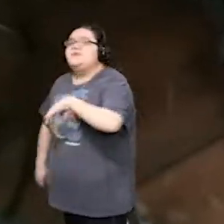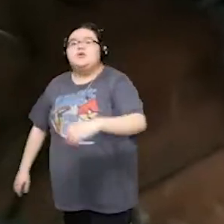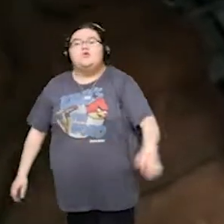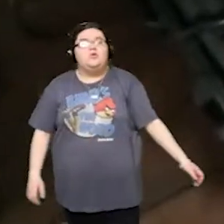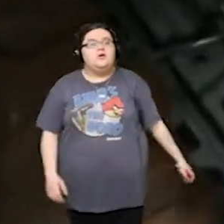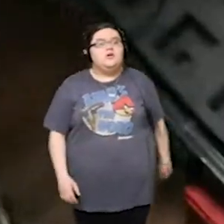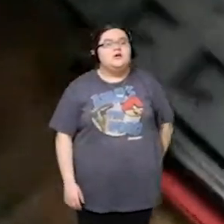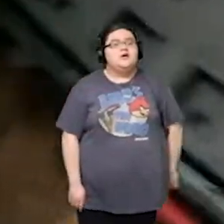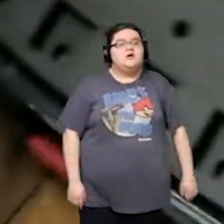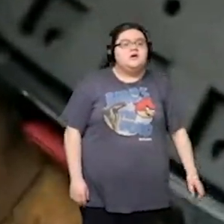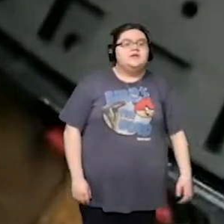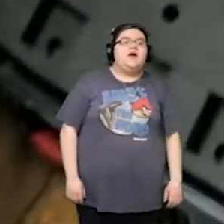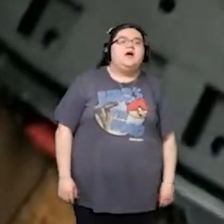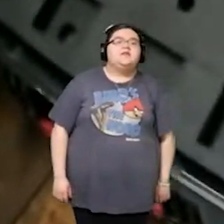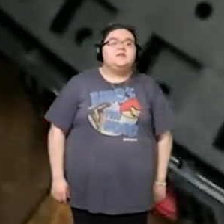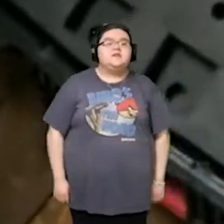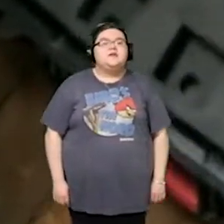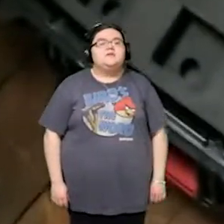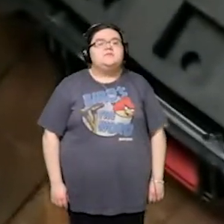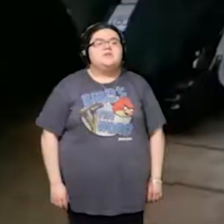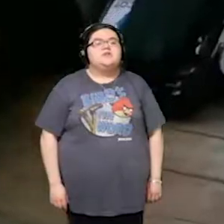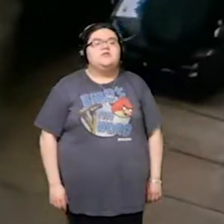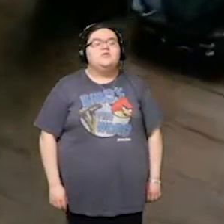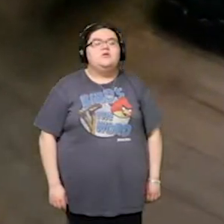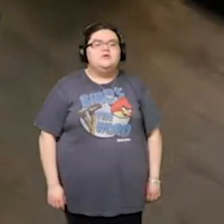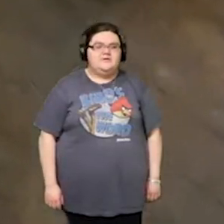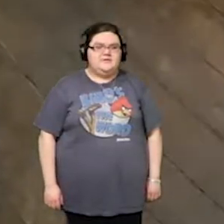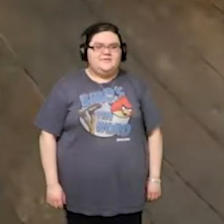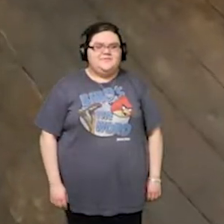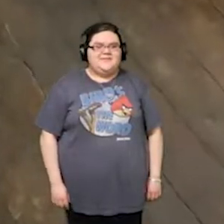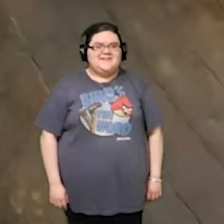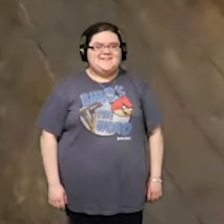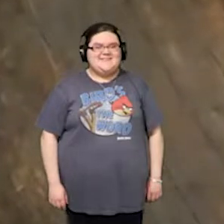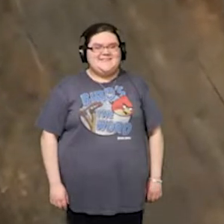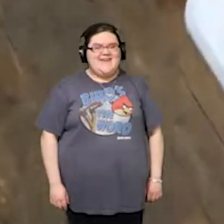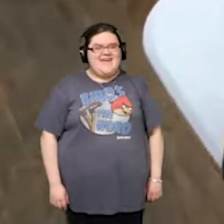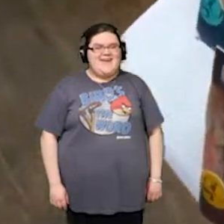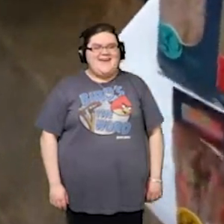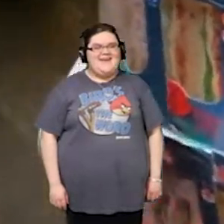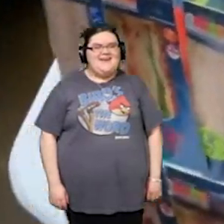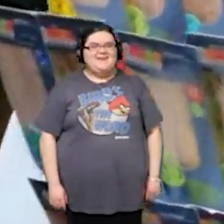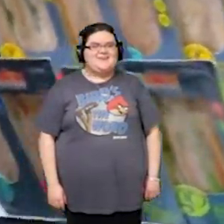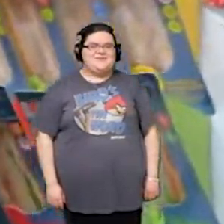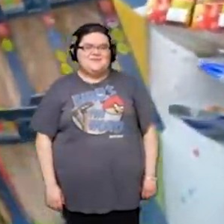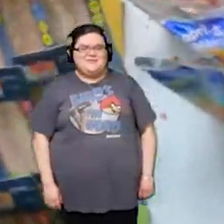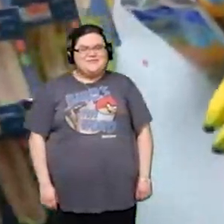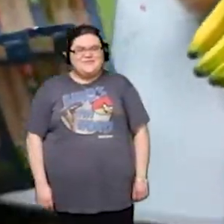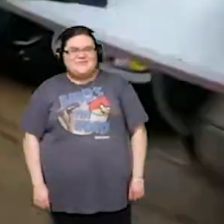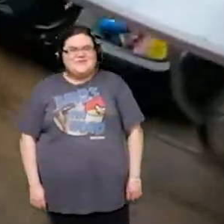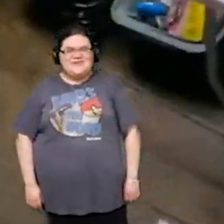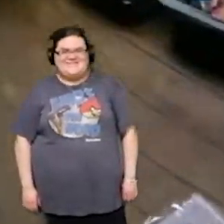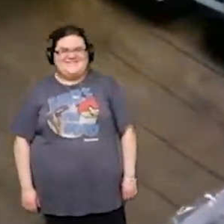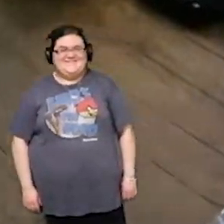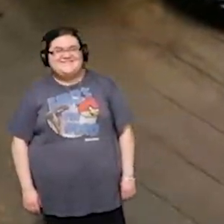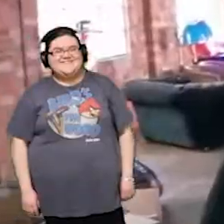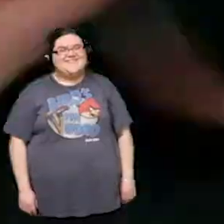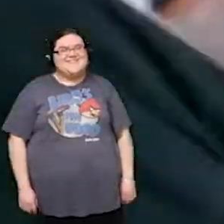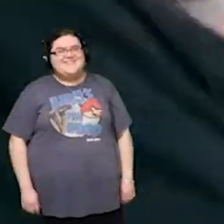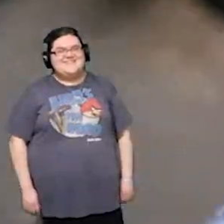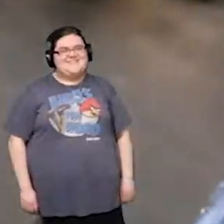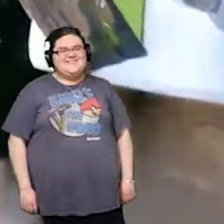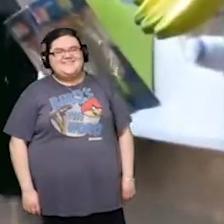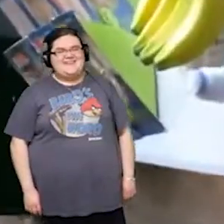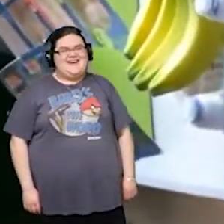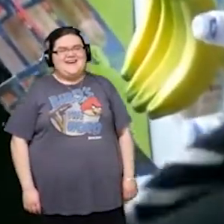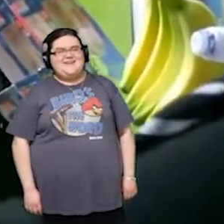tubes. That'd be so cool. And little tripod stands. Be oh so cool. My goodness, look at this. Snacks. We have the snacks table set up as well. This